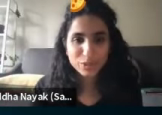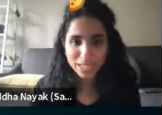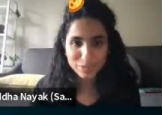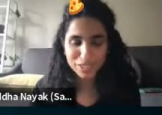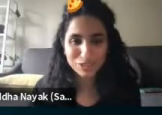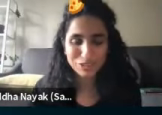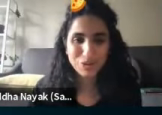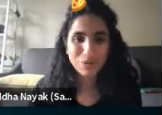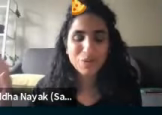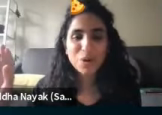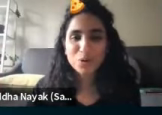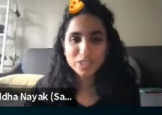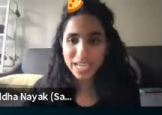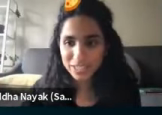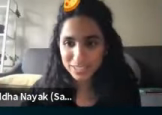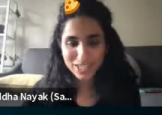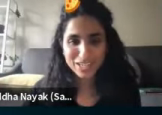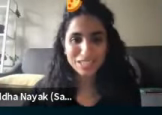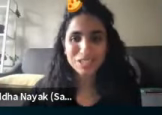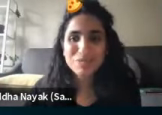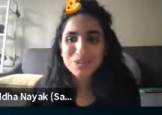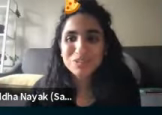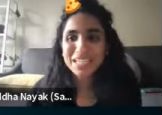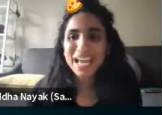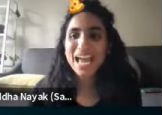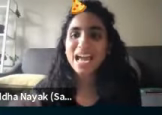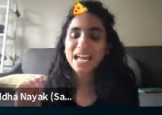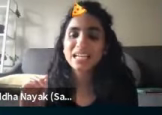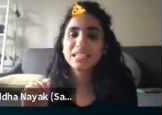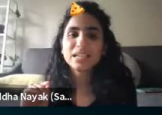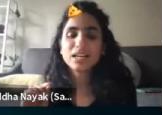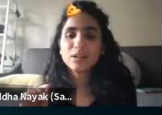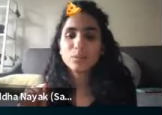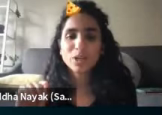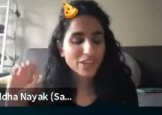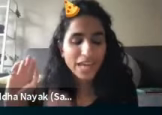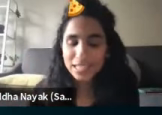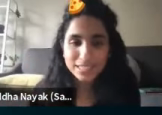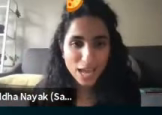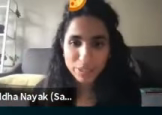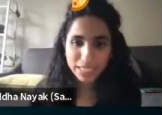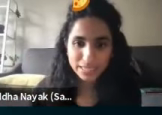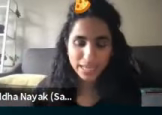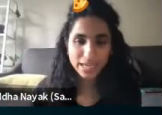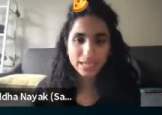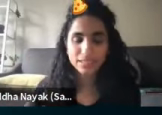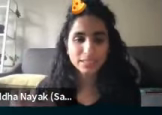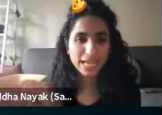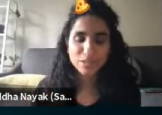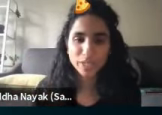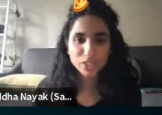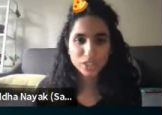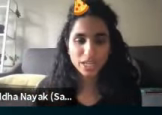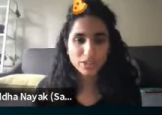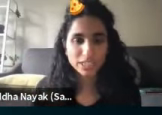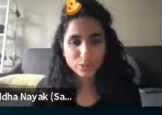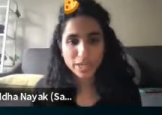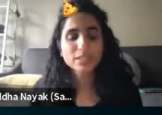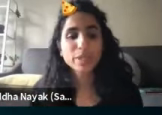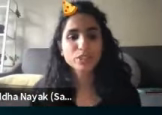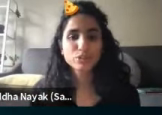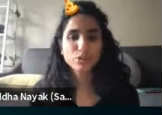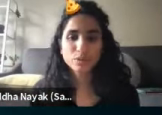I don't expect you to know who the characters are in this movie and what the hell is happening in that animation. I